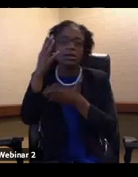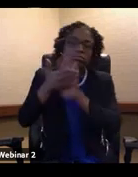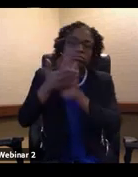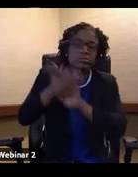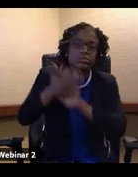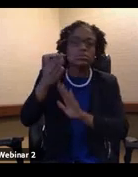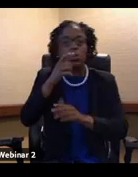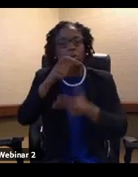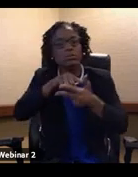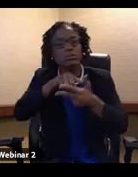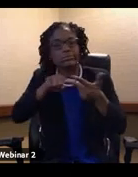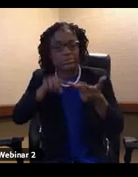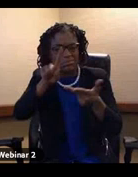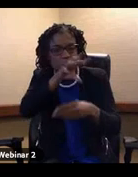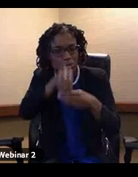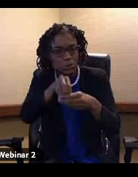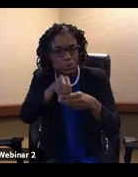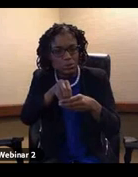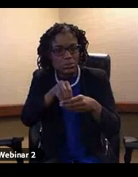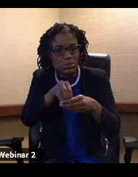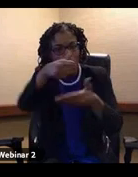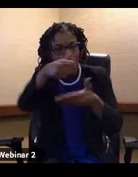links together.